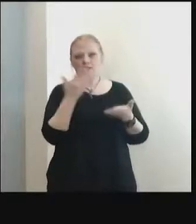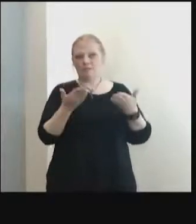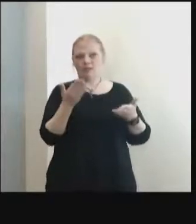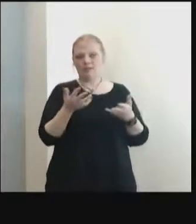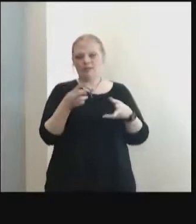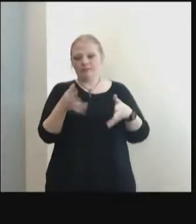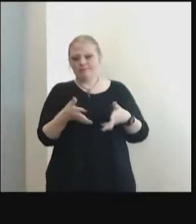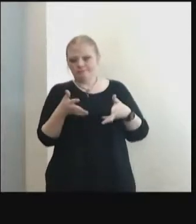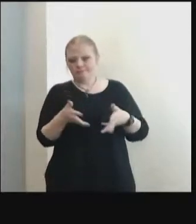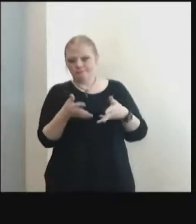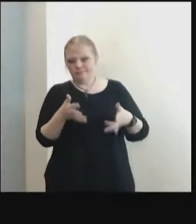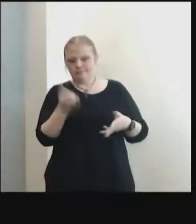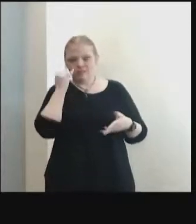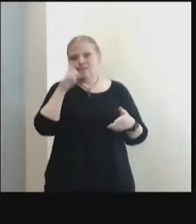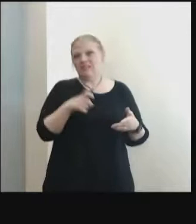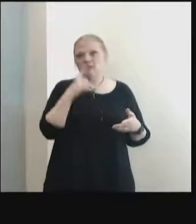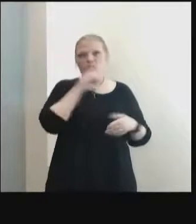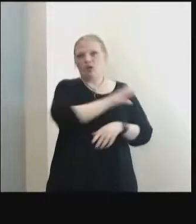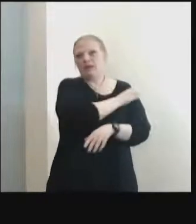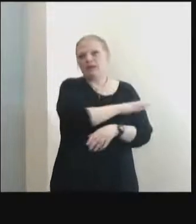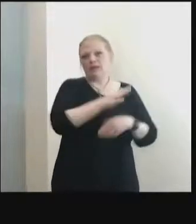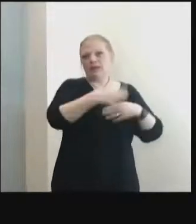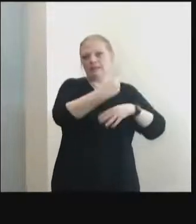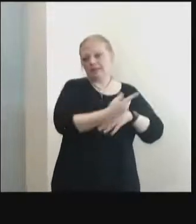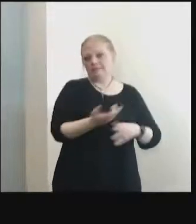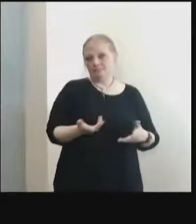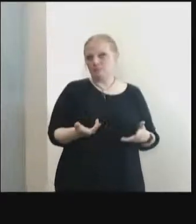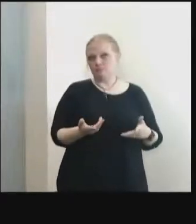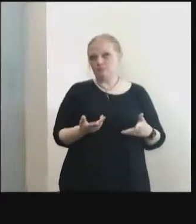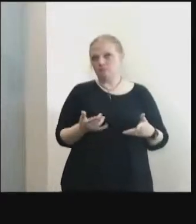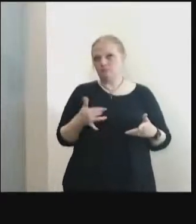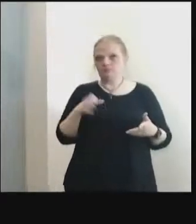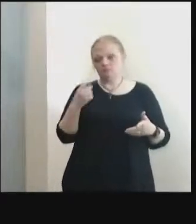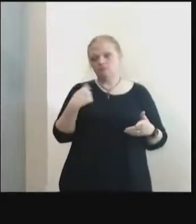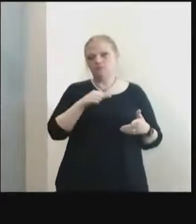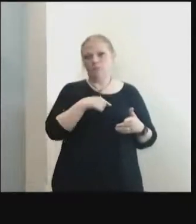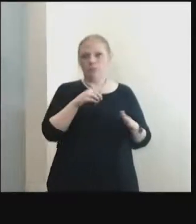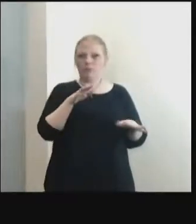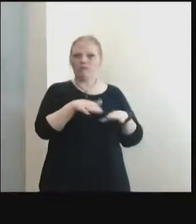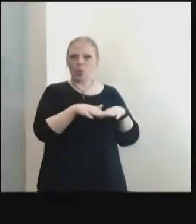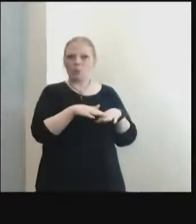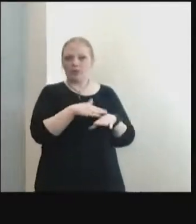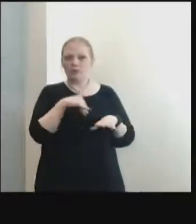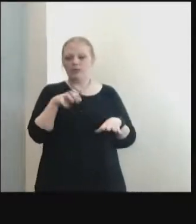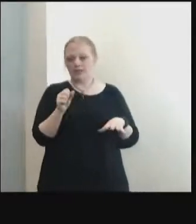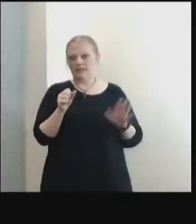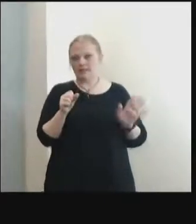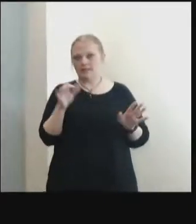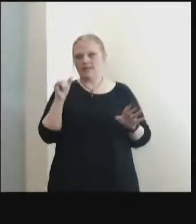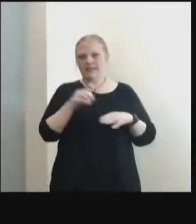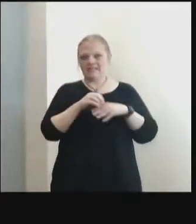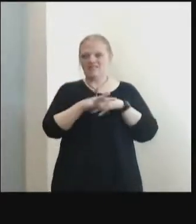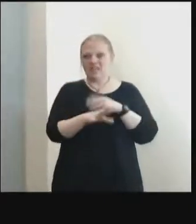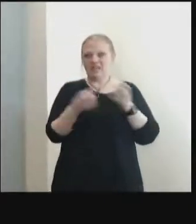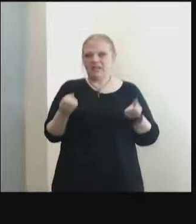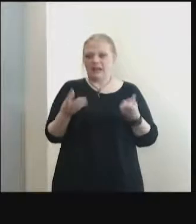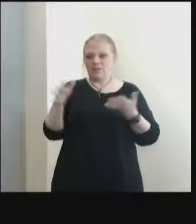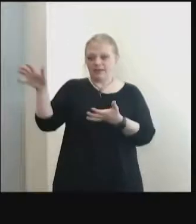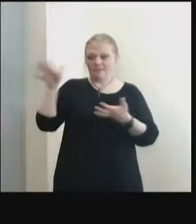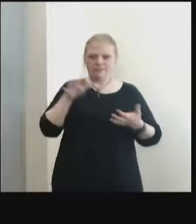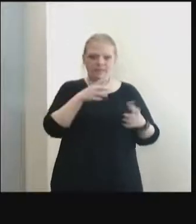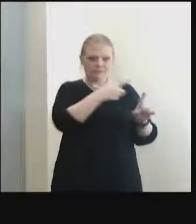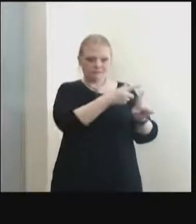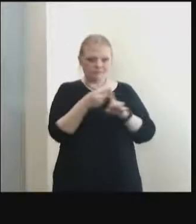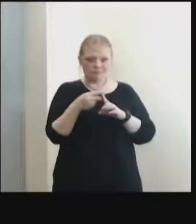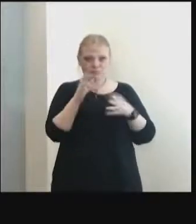doses if we needed them for a clinic the next day. But yeah, we've had a slowdown, And that slowdown has affected the amount of doses we put in arms, and as